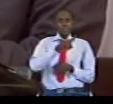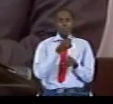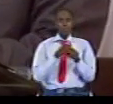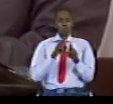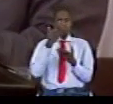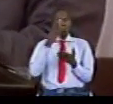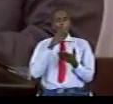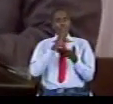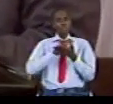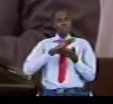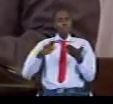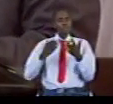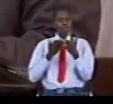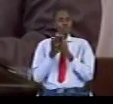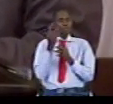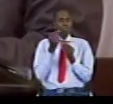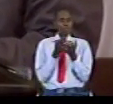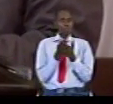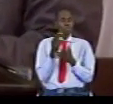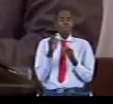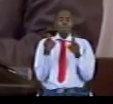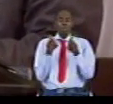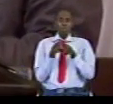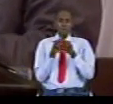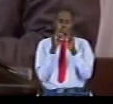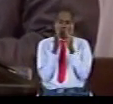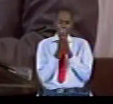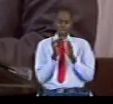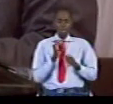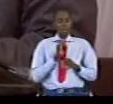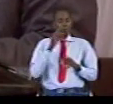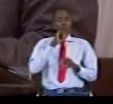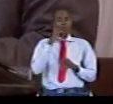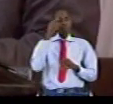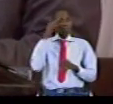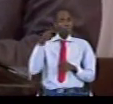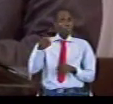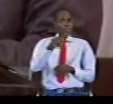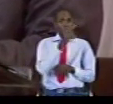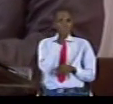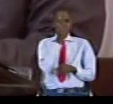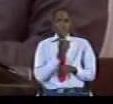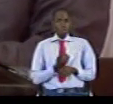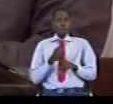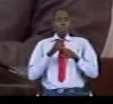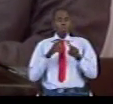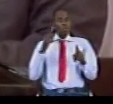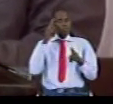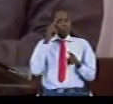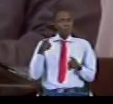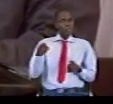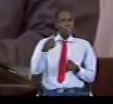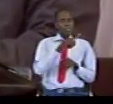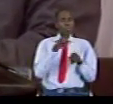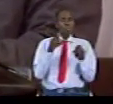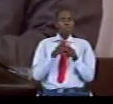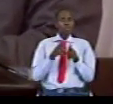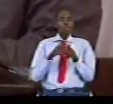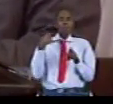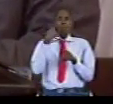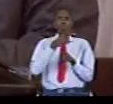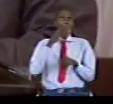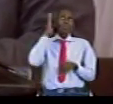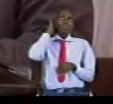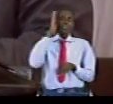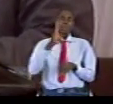the truth. Neither pray I for these alone, but for them also which shall believe on me through their